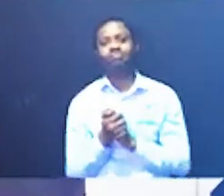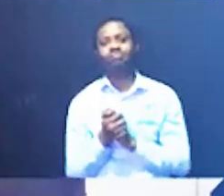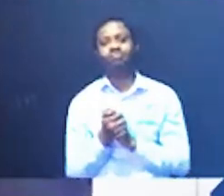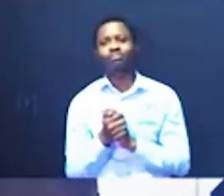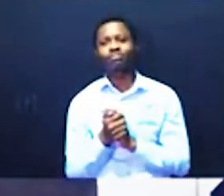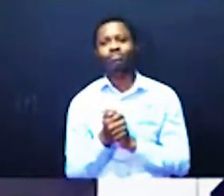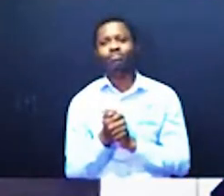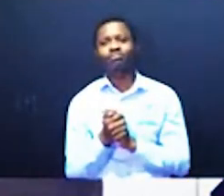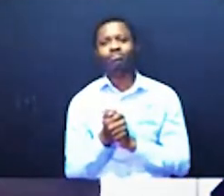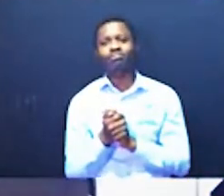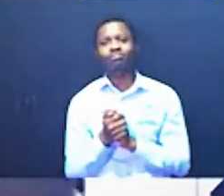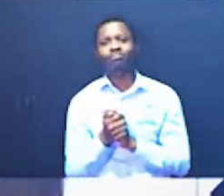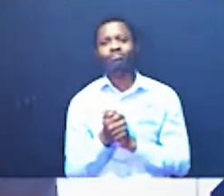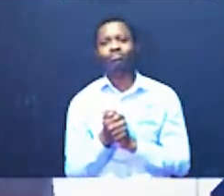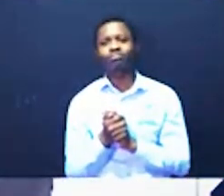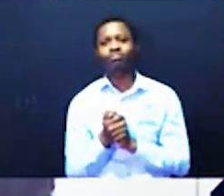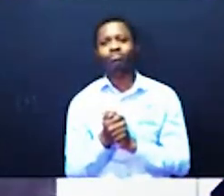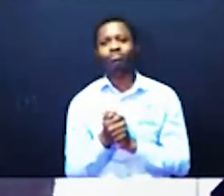Just